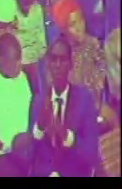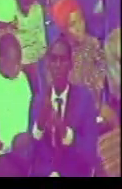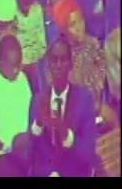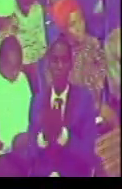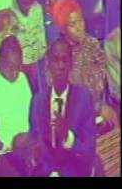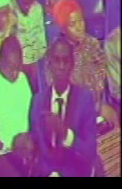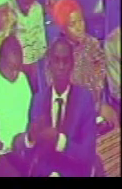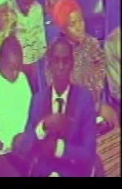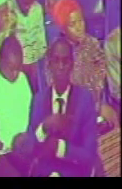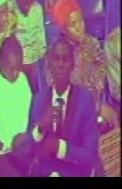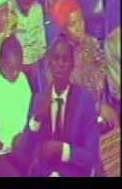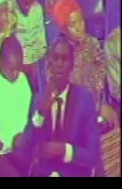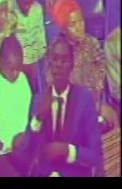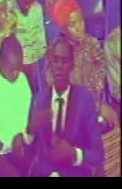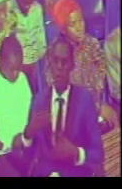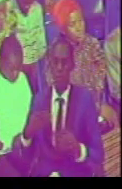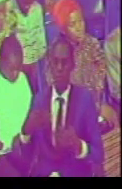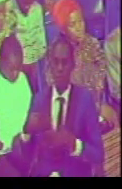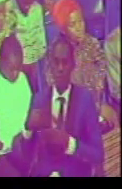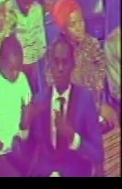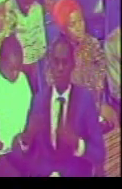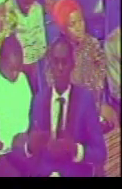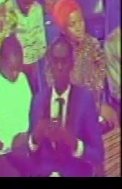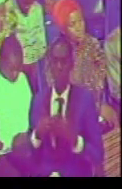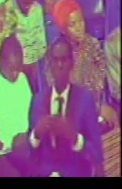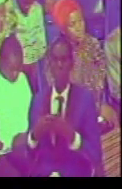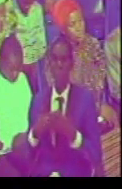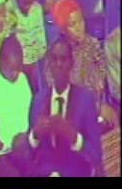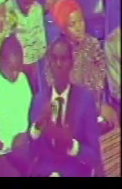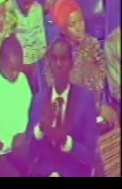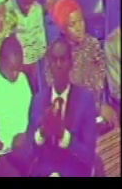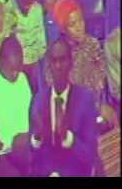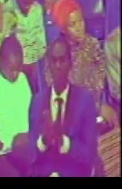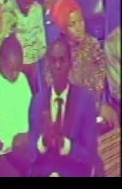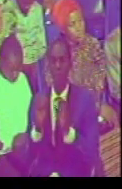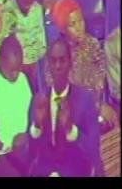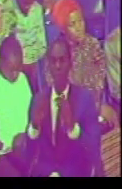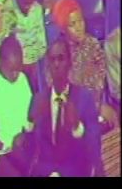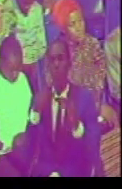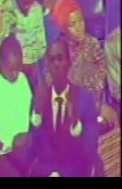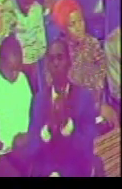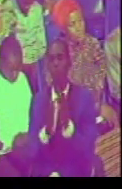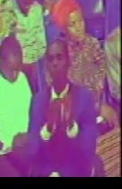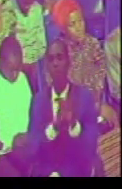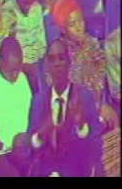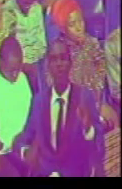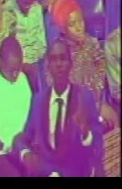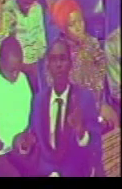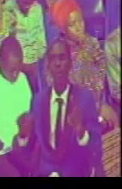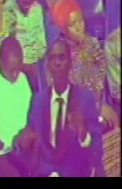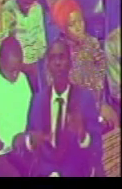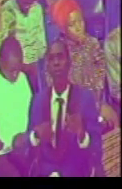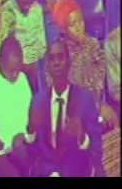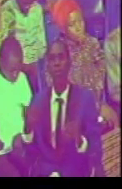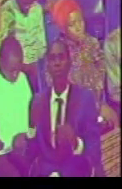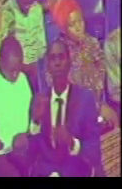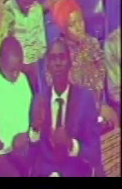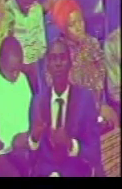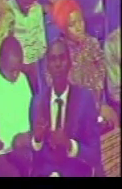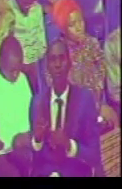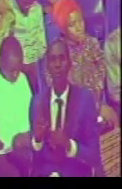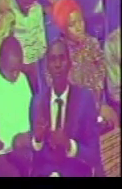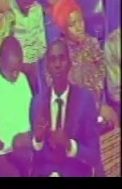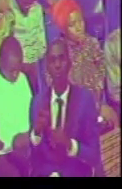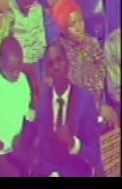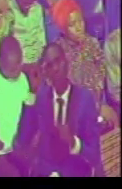doctor discharged me, and from that day, my heartbeat became normal. Praise the Lord. And let's take this one